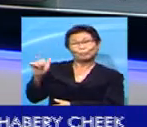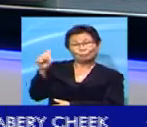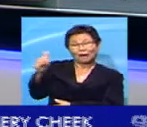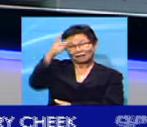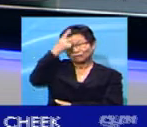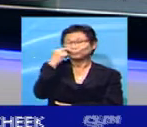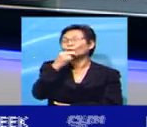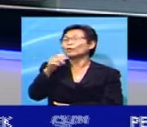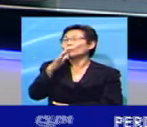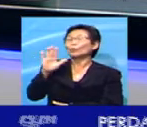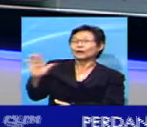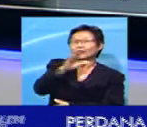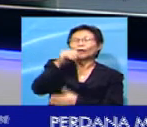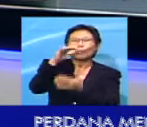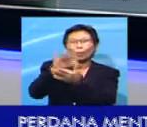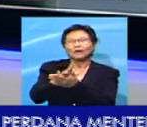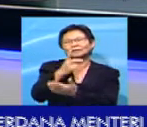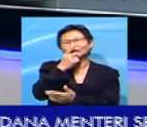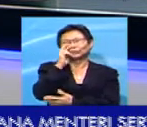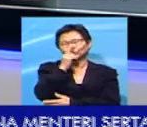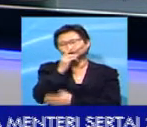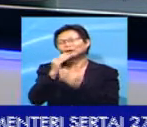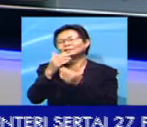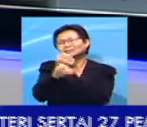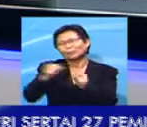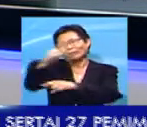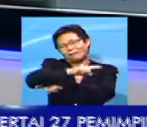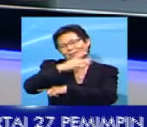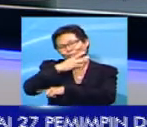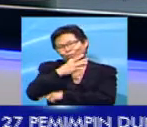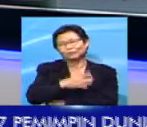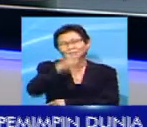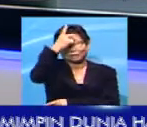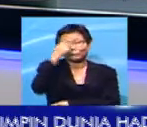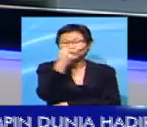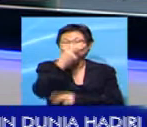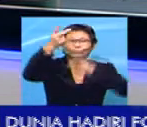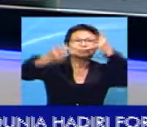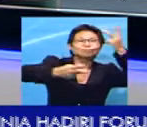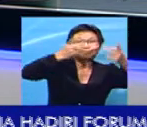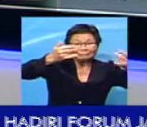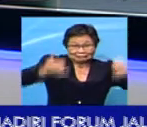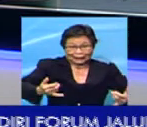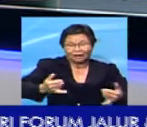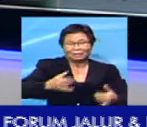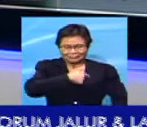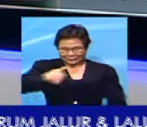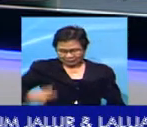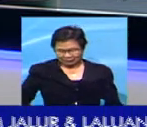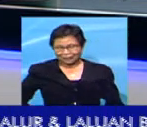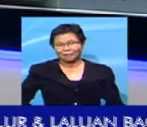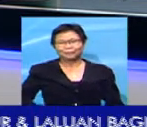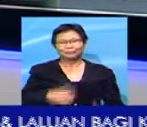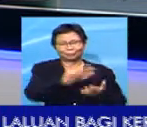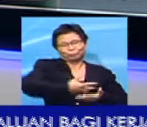Rahah Mohammad Noah dan isteri Datin Seri Rosmah Mansor. Datuk Seri Najib yang kini dalam rangka lawatan kerja ke China